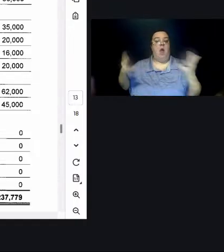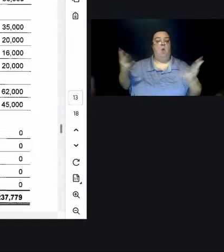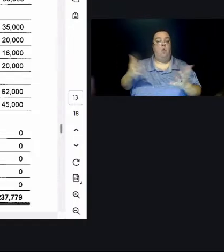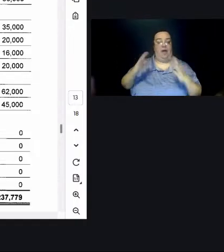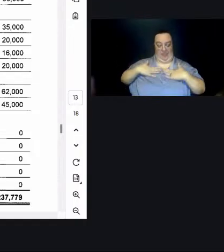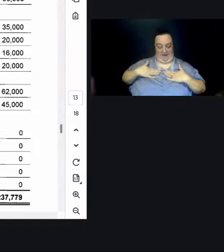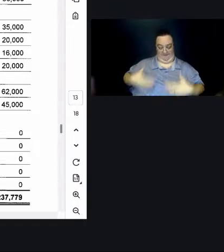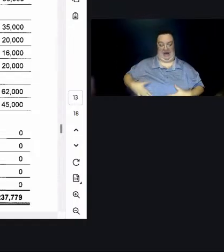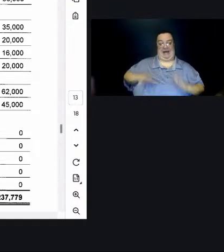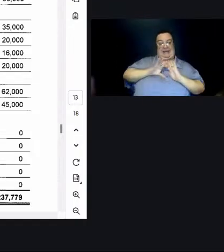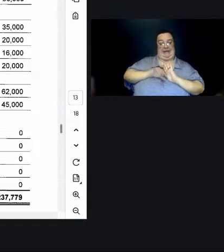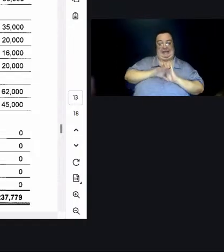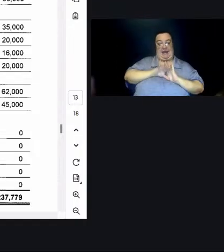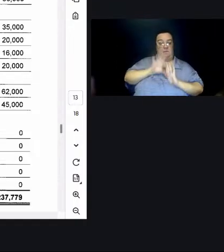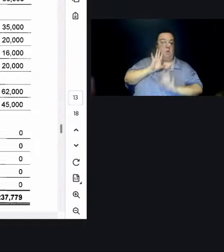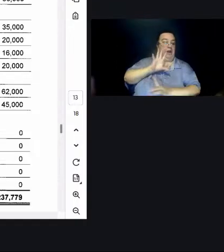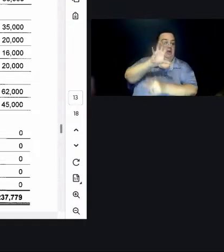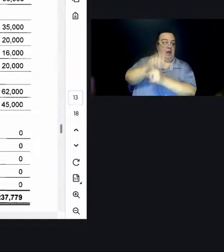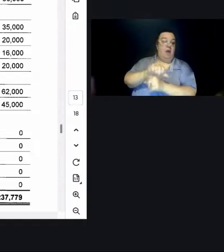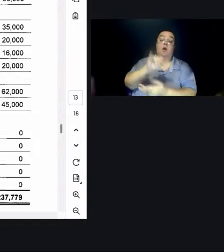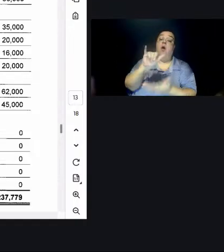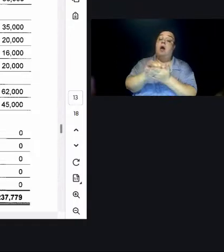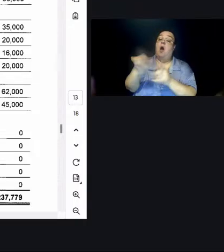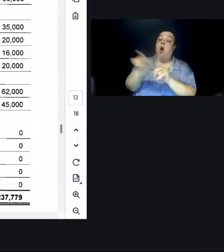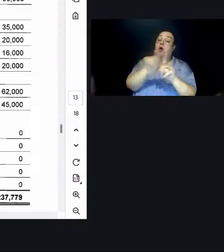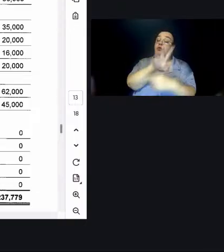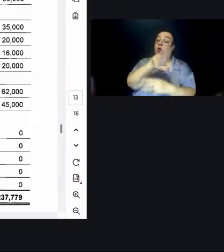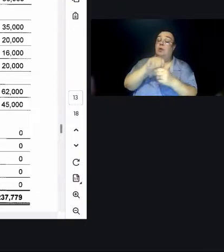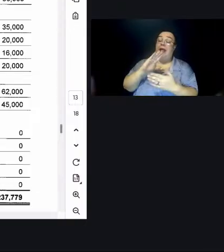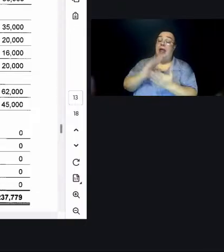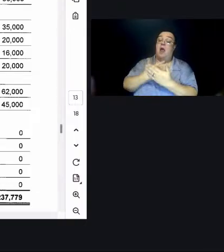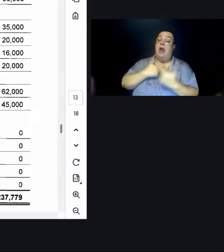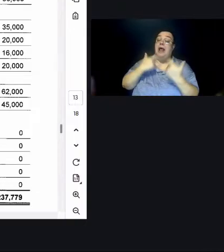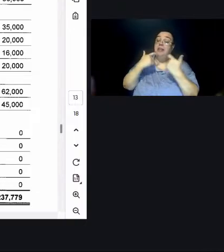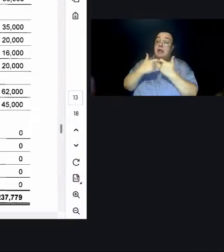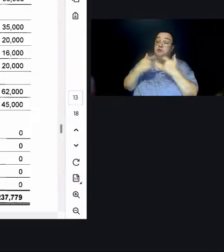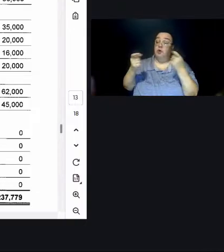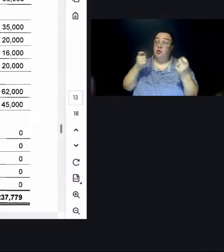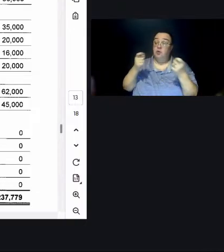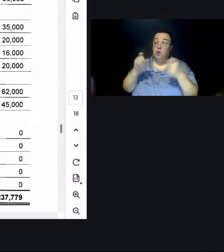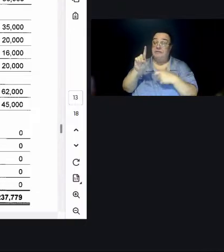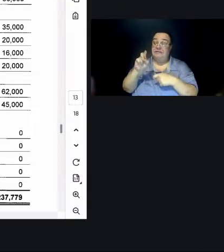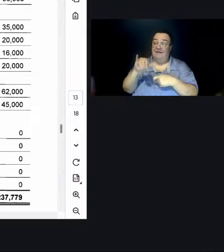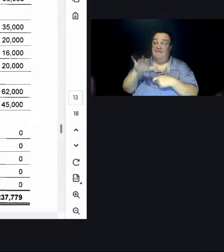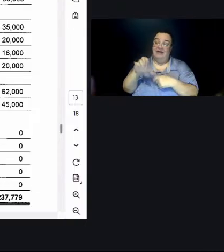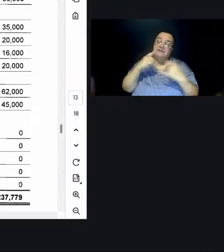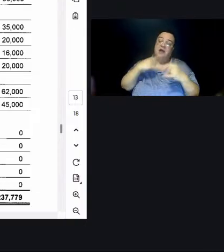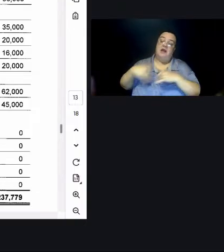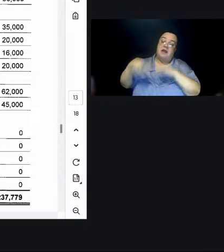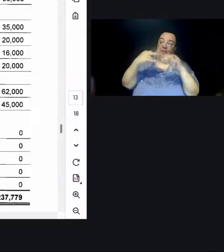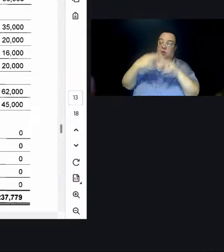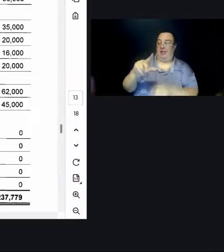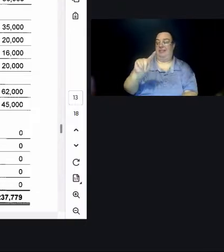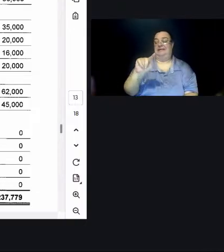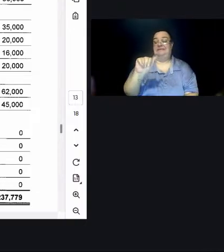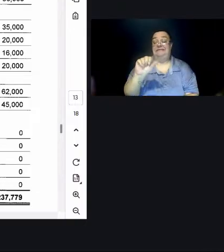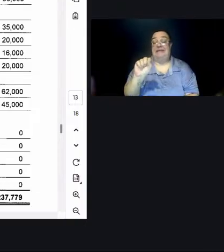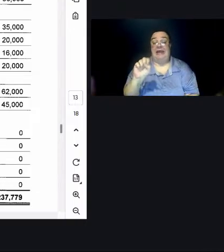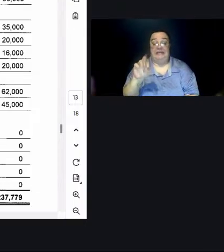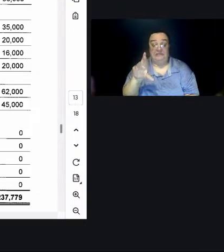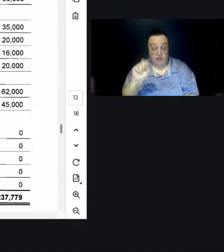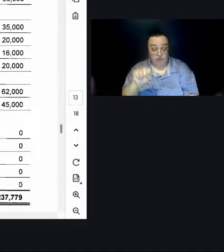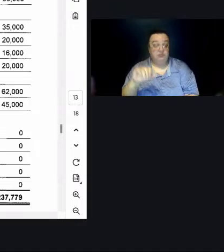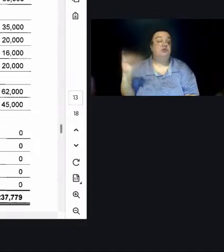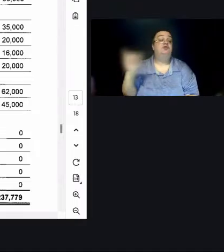captures. That also includes our electronic control devices, which are commonly referred to as tasers, as well as